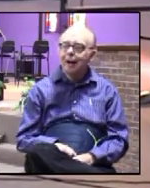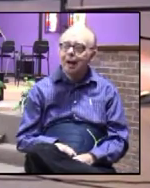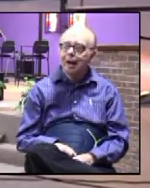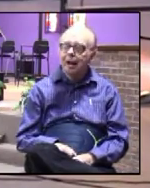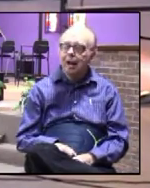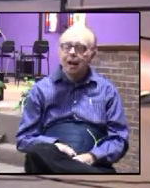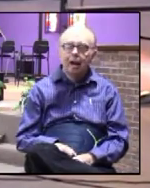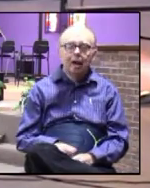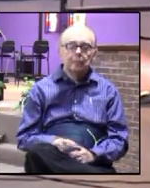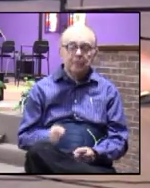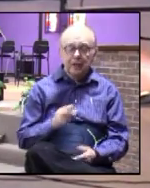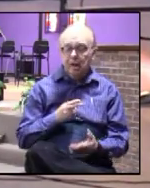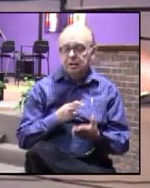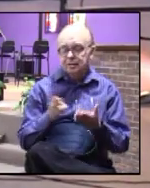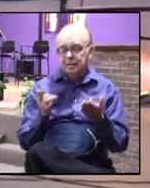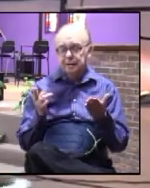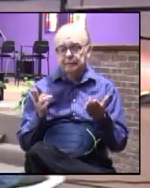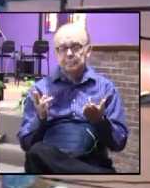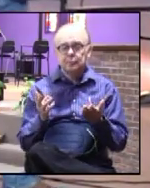But honestly,